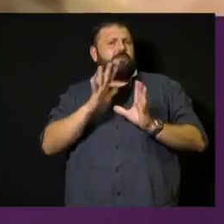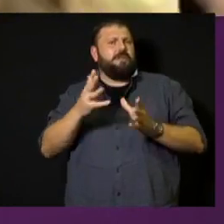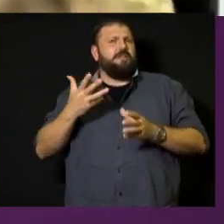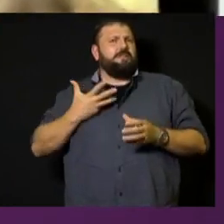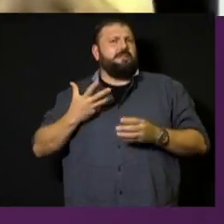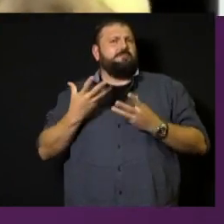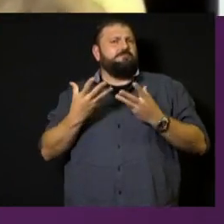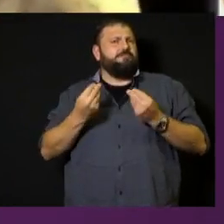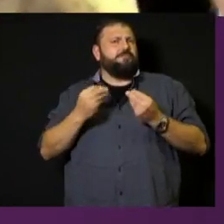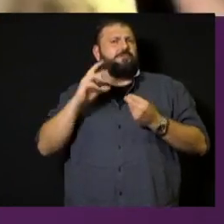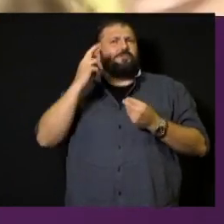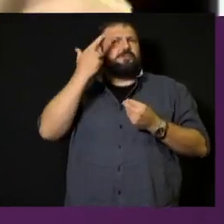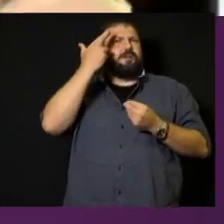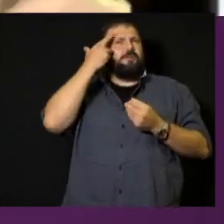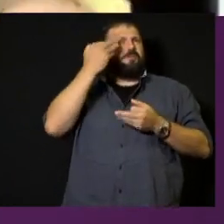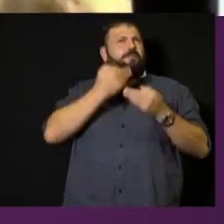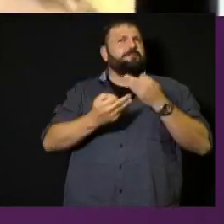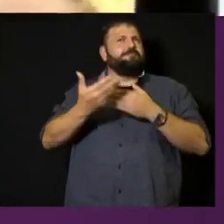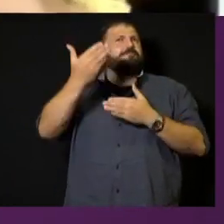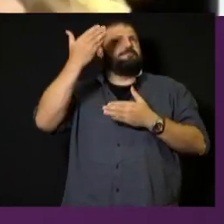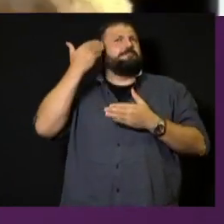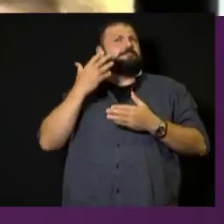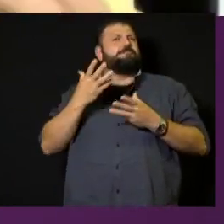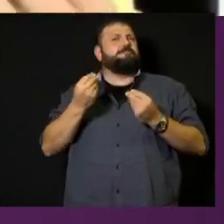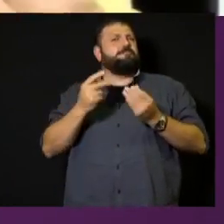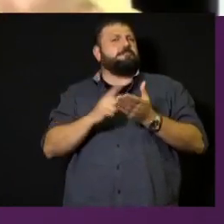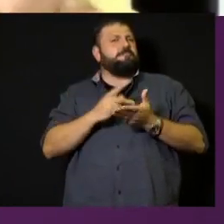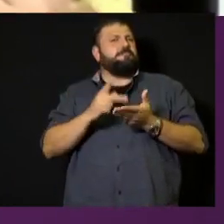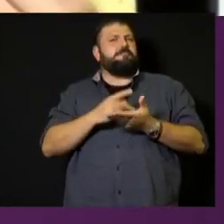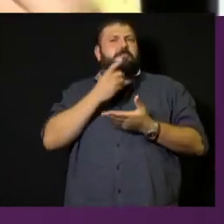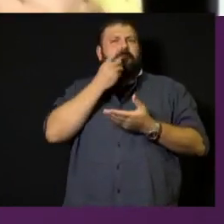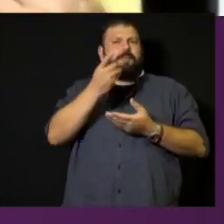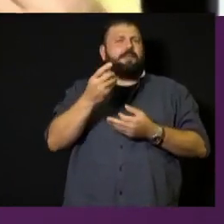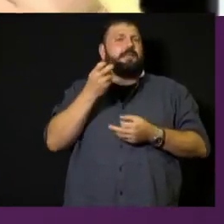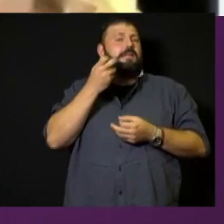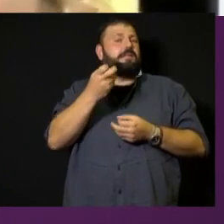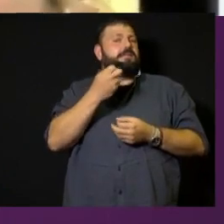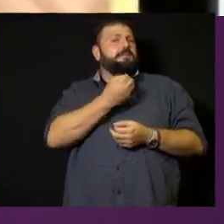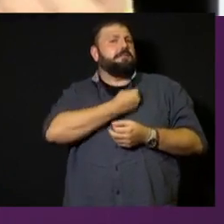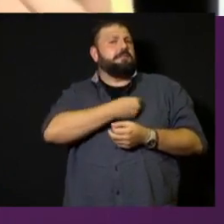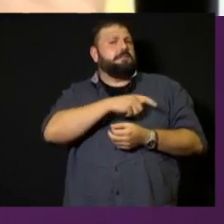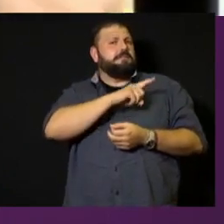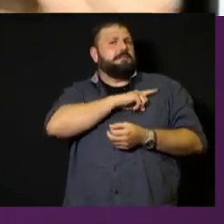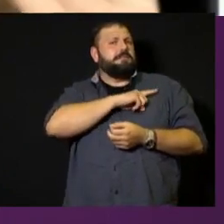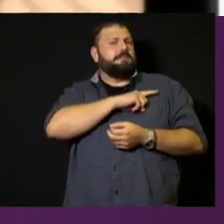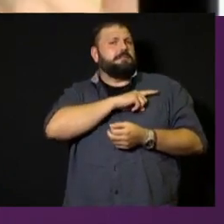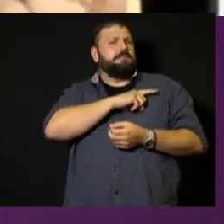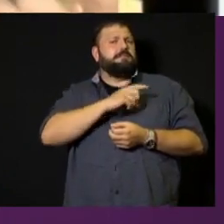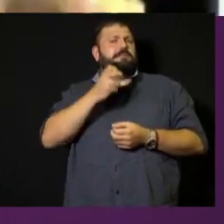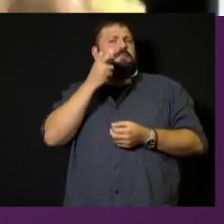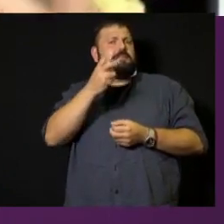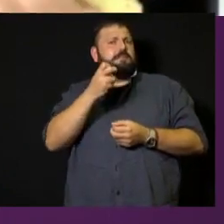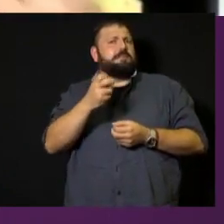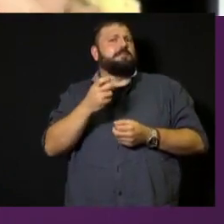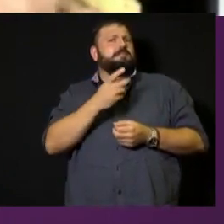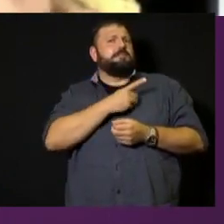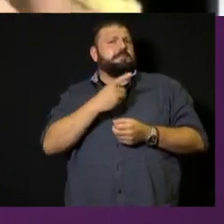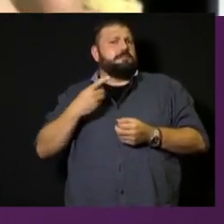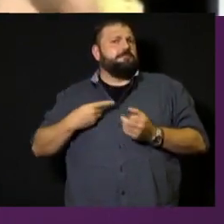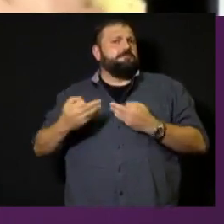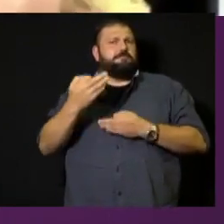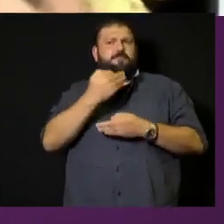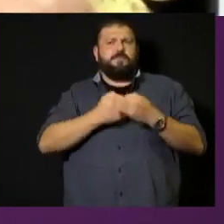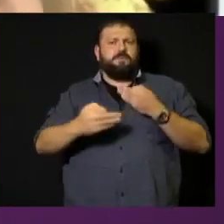will happen. We have all the times that he says that health and must